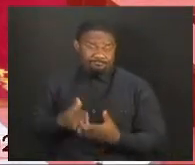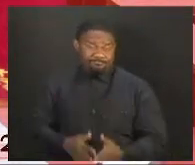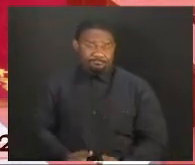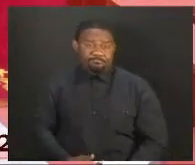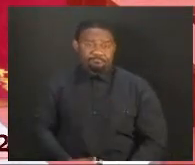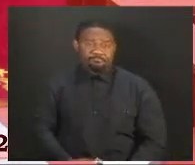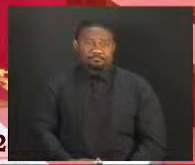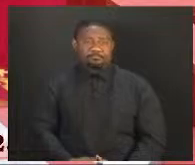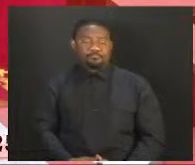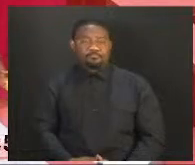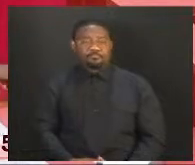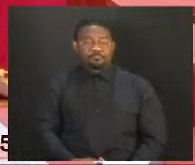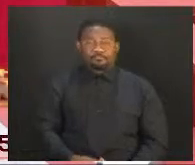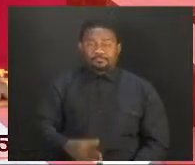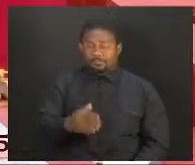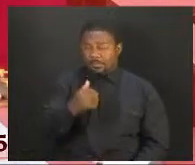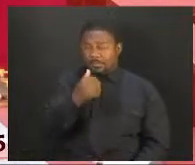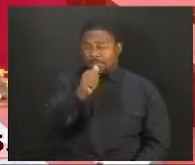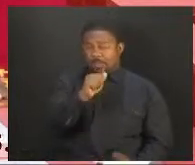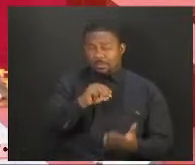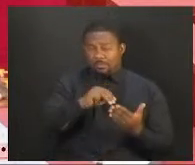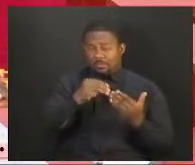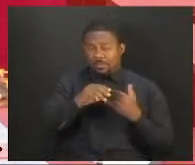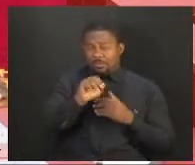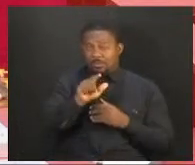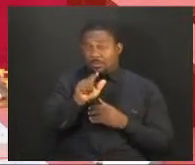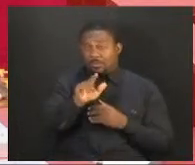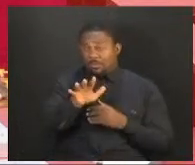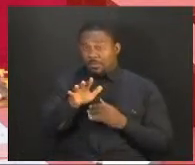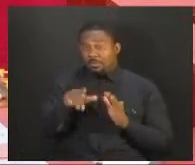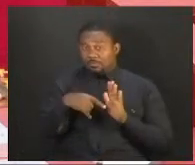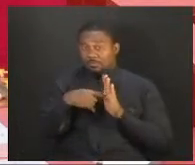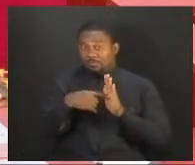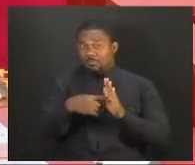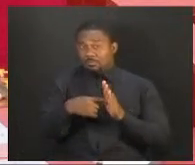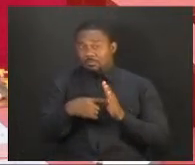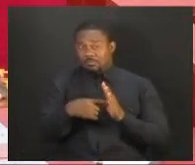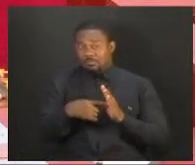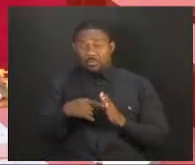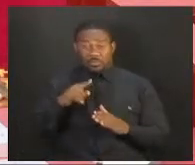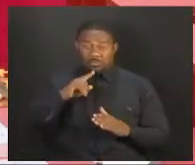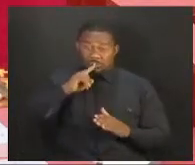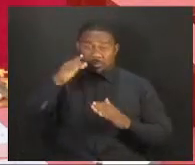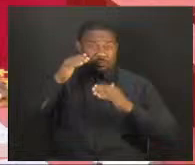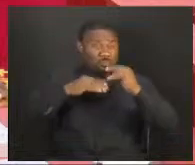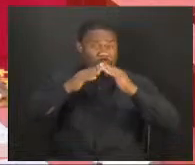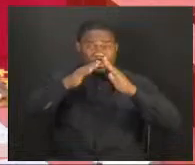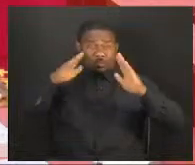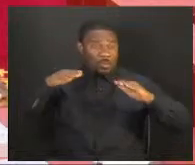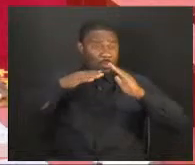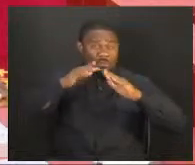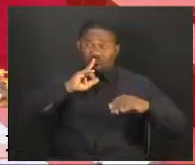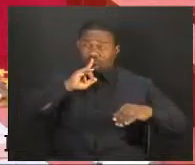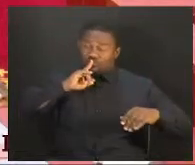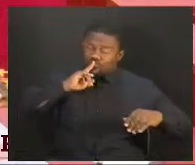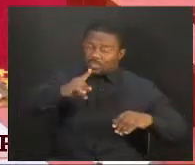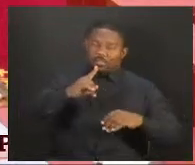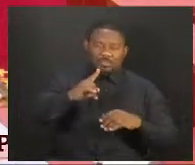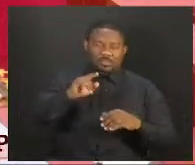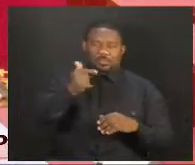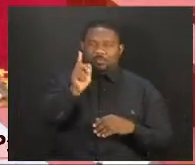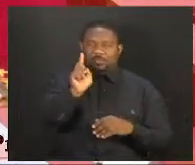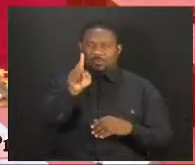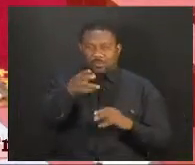on the 10th of March 2025 shows that overall real GDP growth increased.